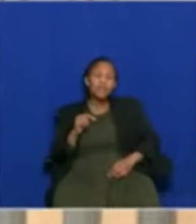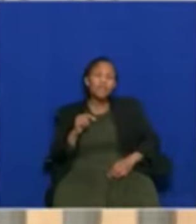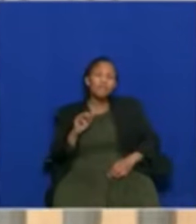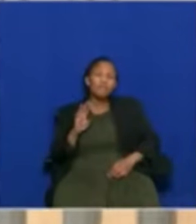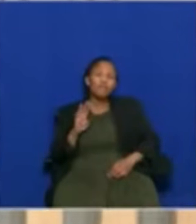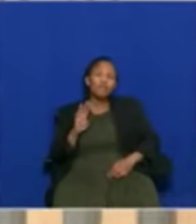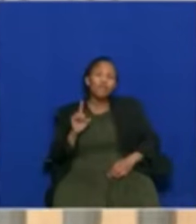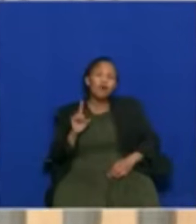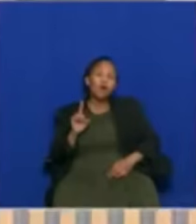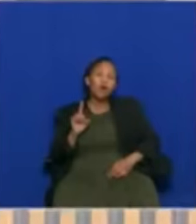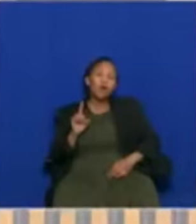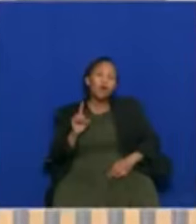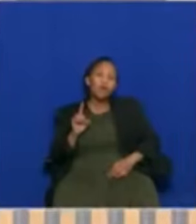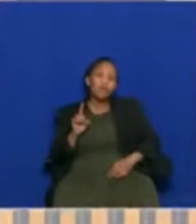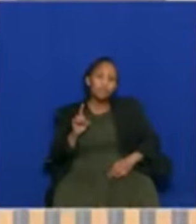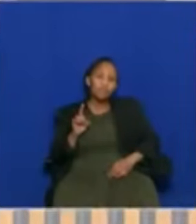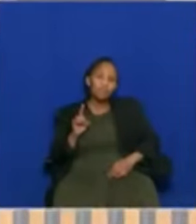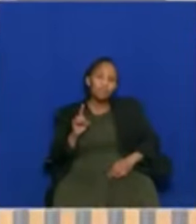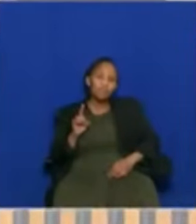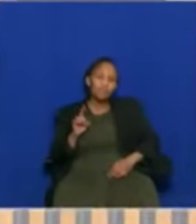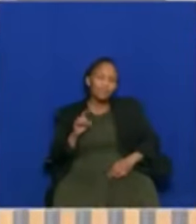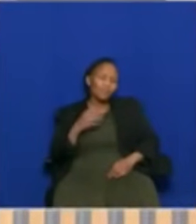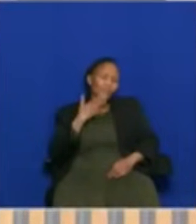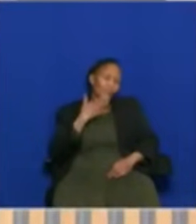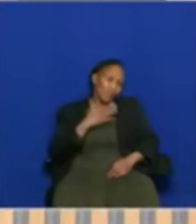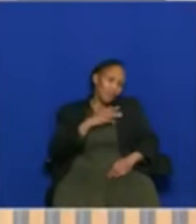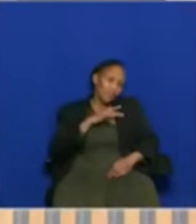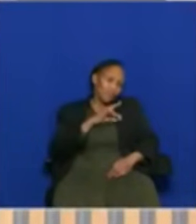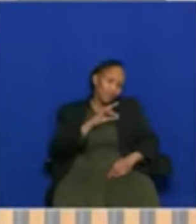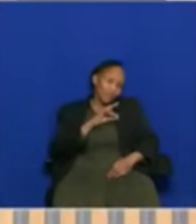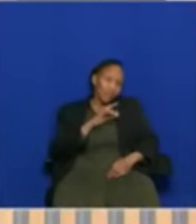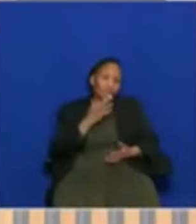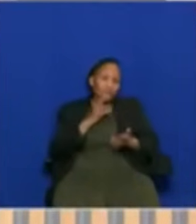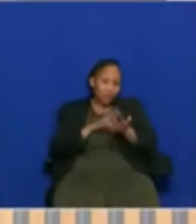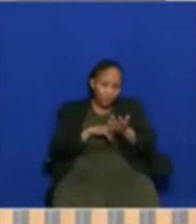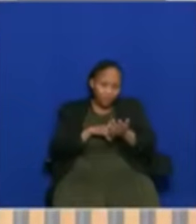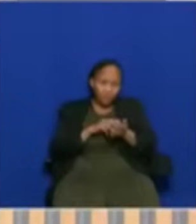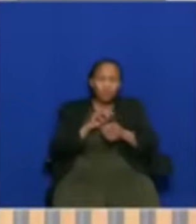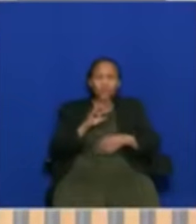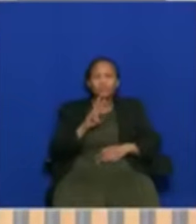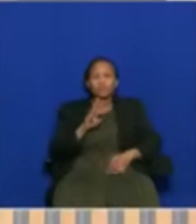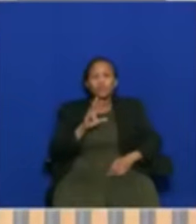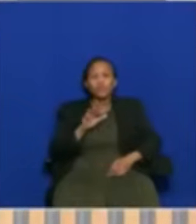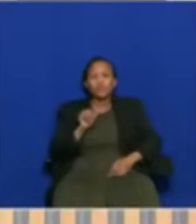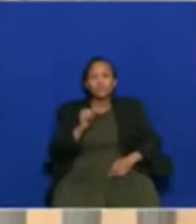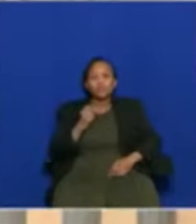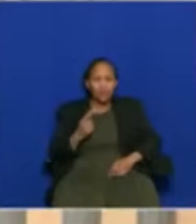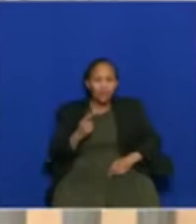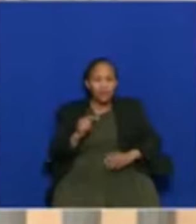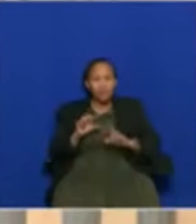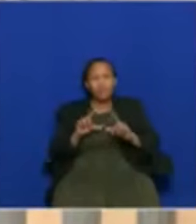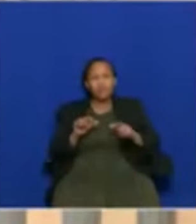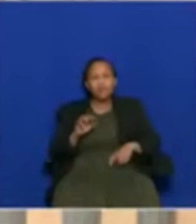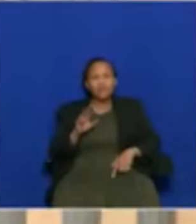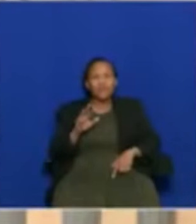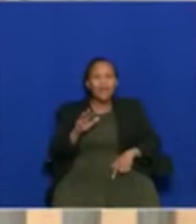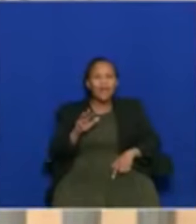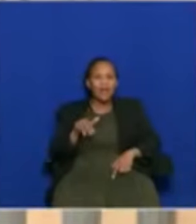19.14, thank you, Chair. For the record, at 2961, paragraph 19.14, the